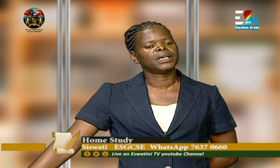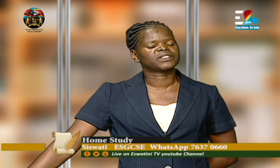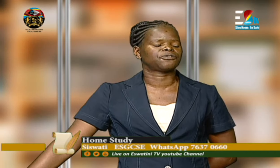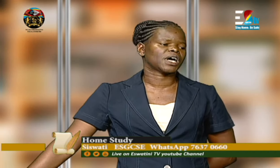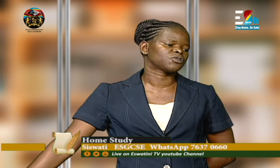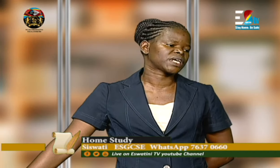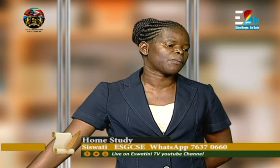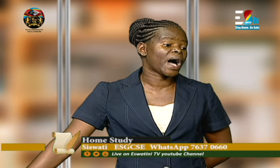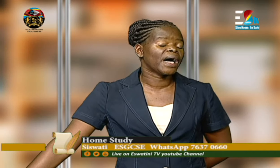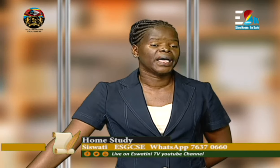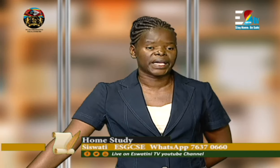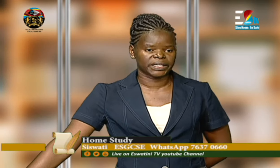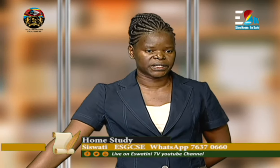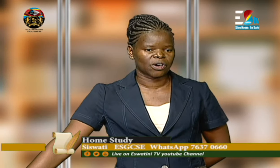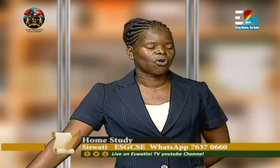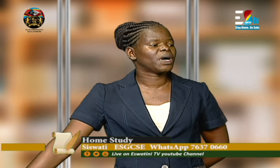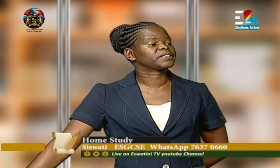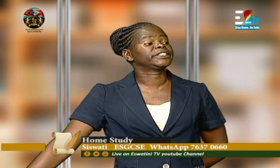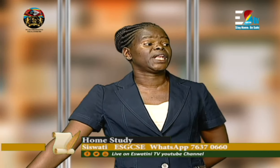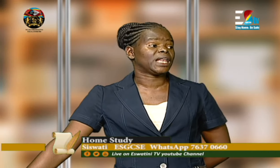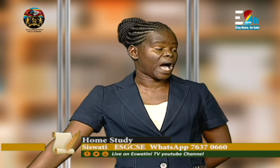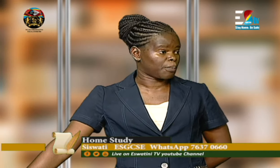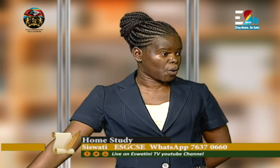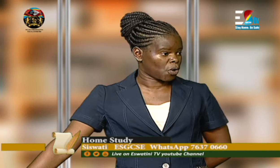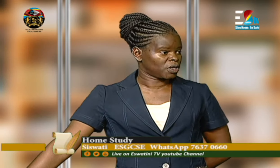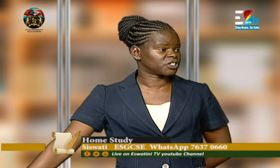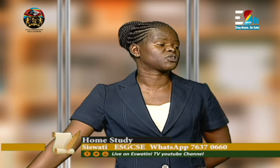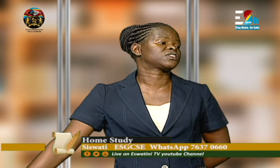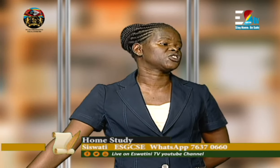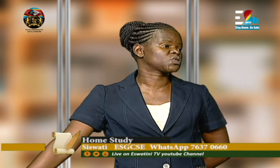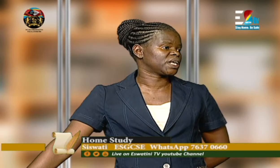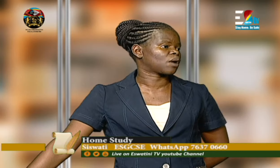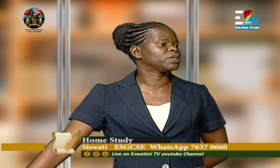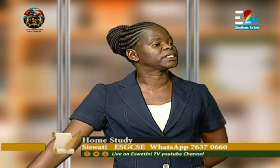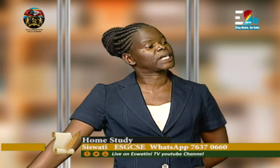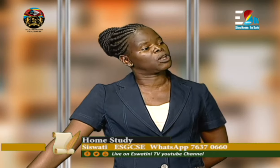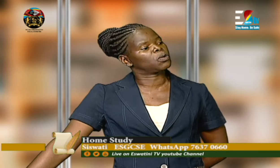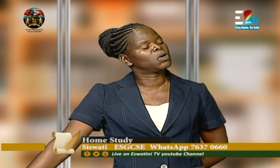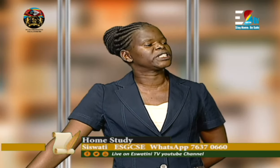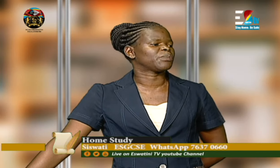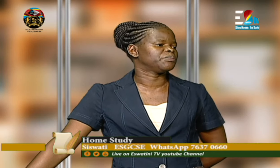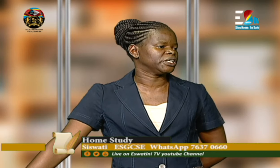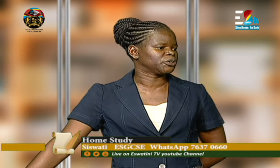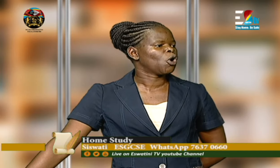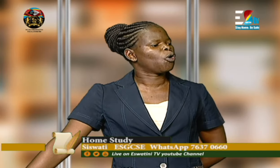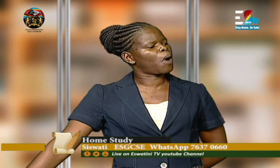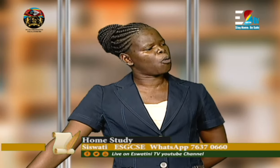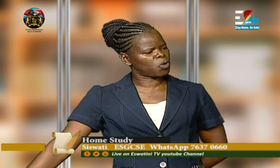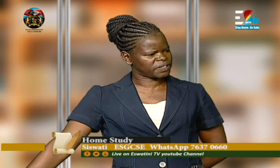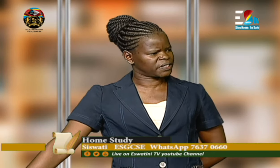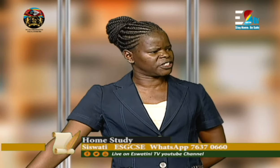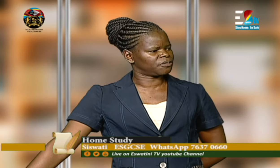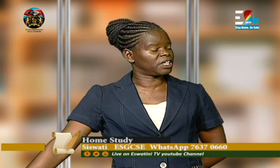1 sifika kusigaba 8 uma sihlela lapho sisusela kuleti calo temabito